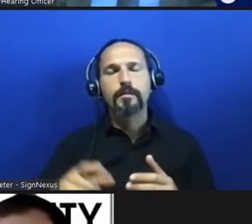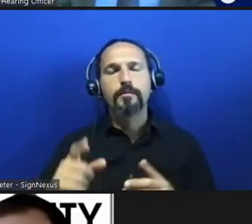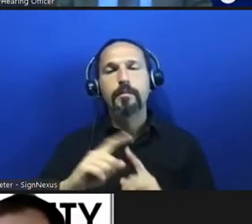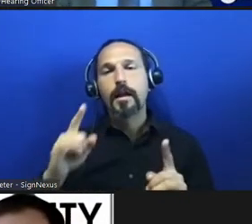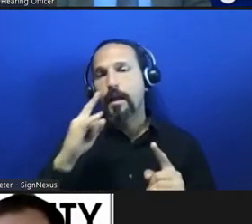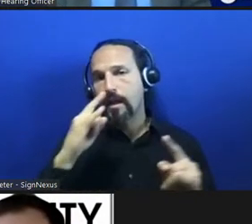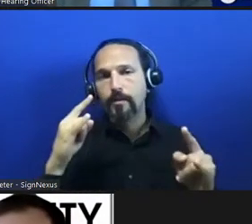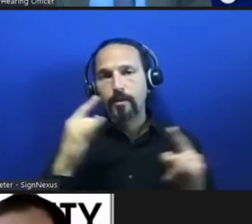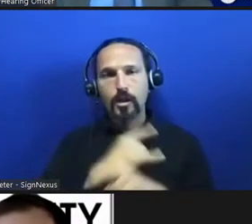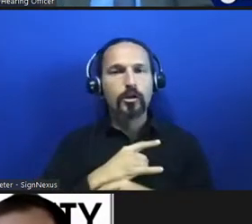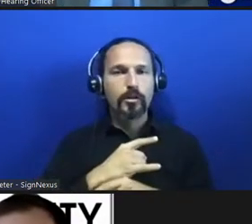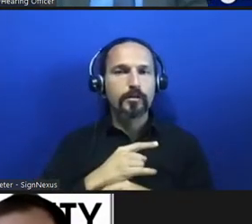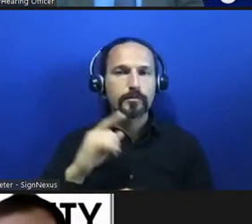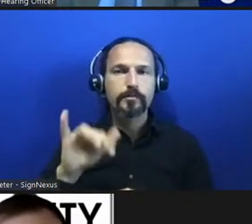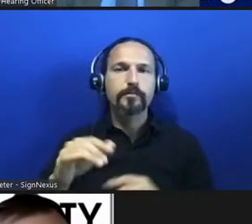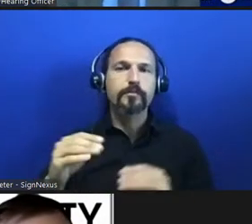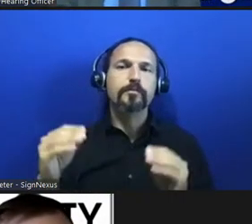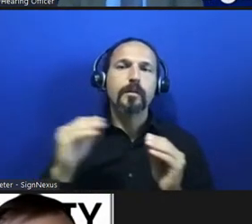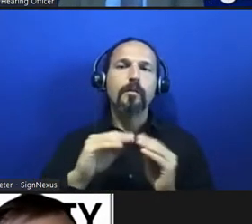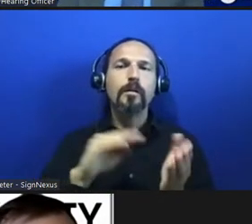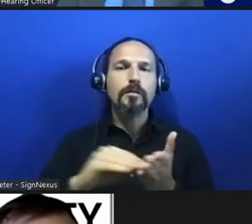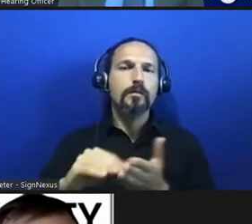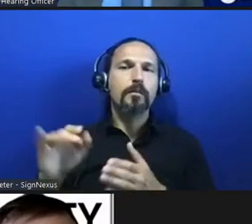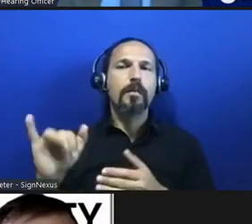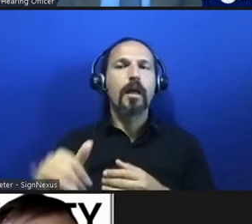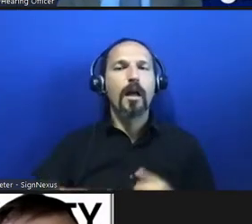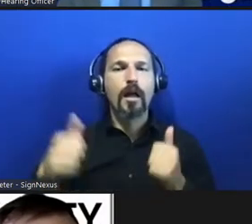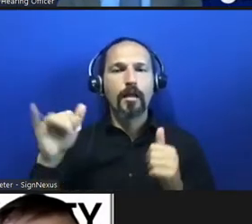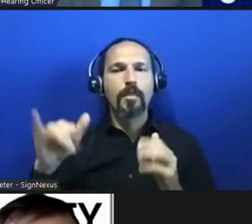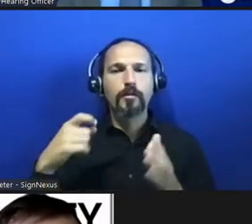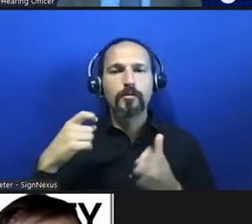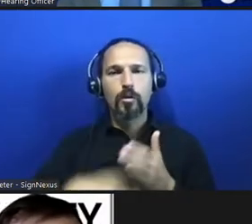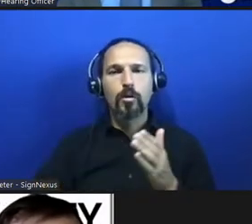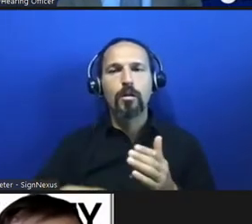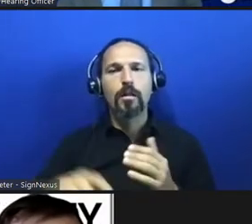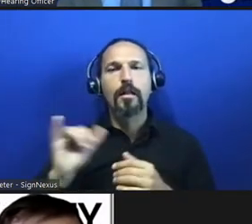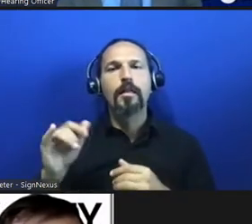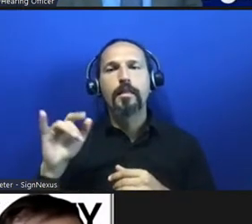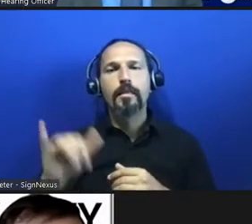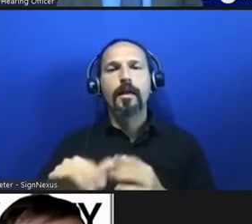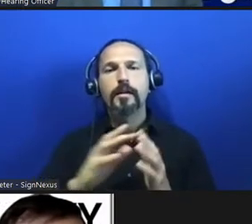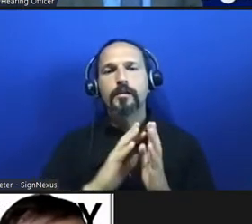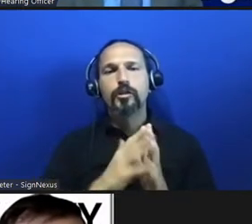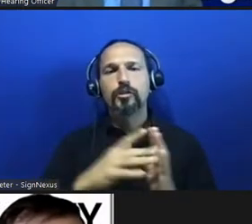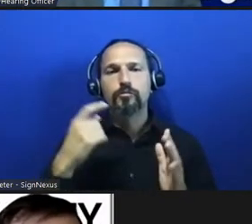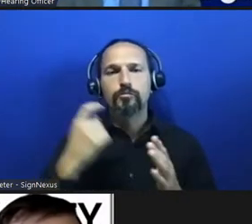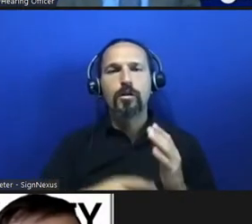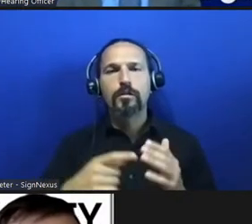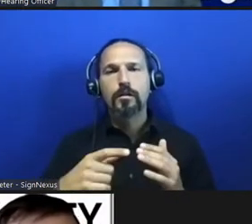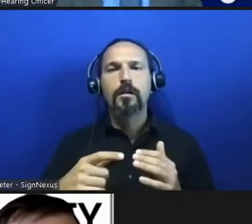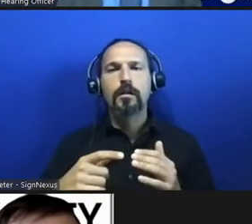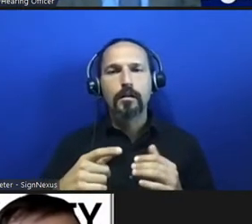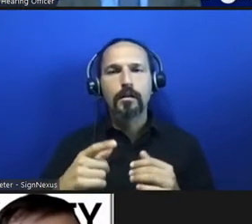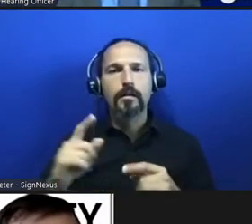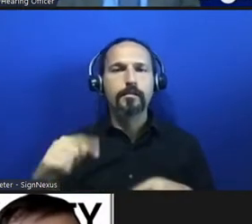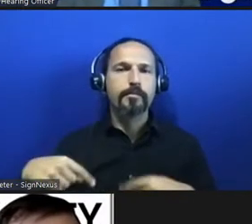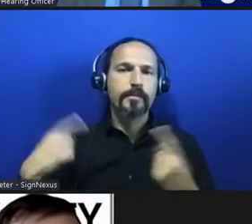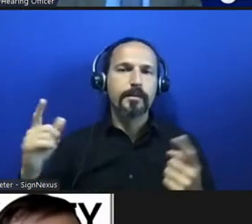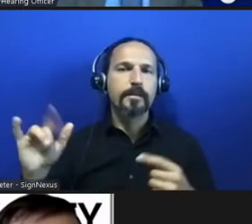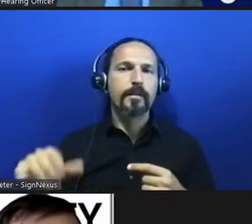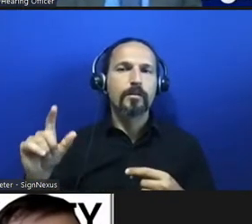irony is lost on them that the more exemptions the higher the tolls and the fact that congestion pricing has been law since